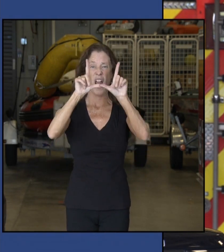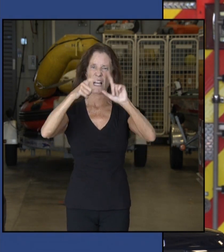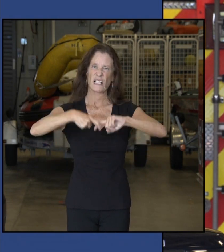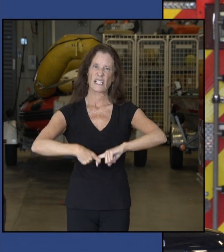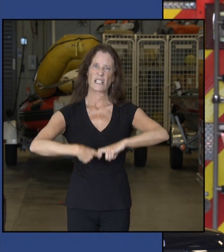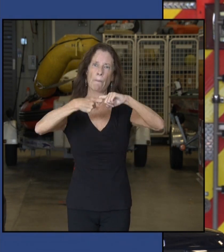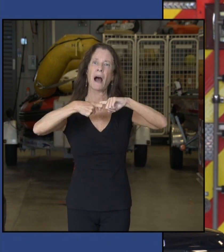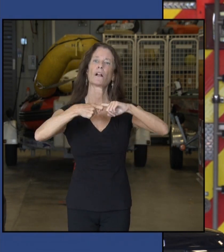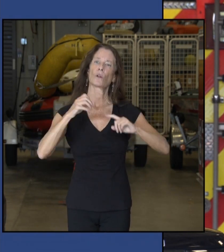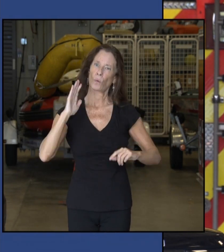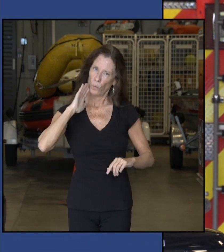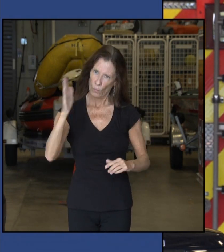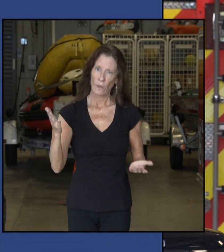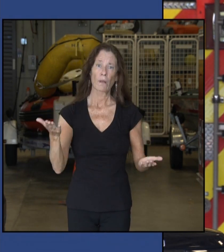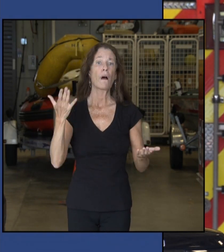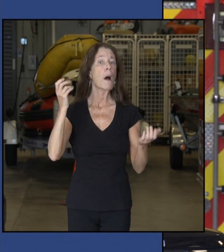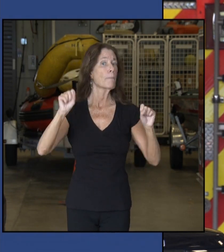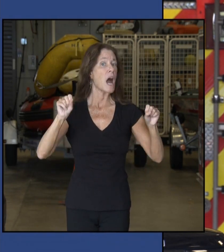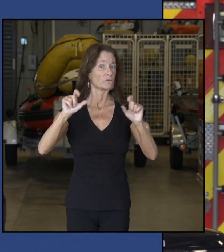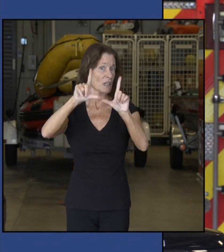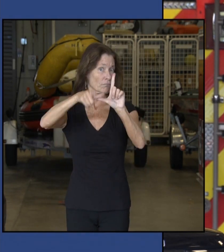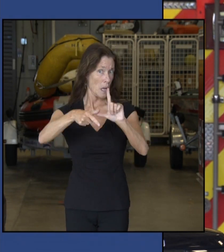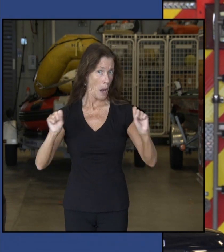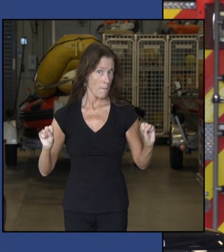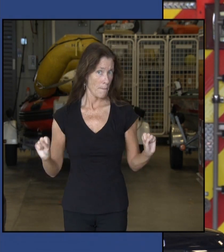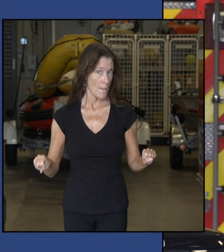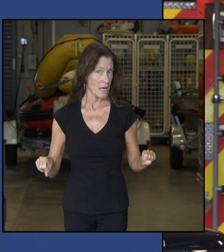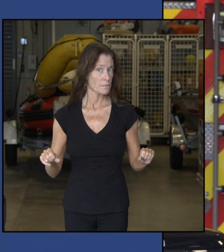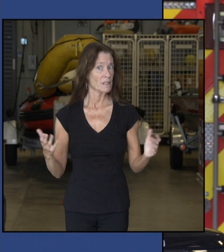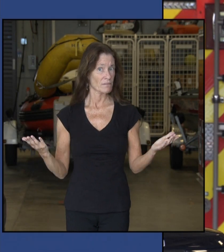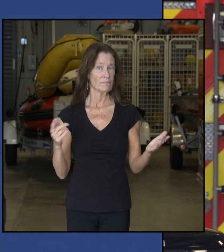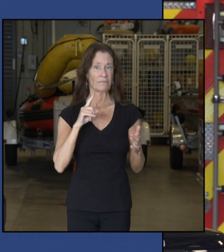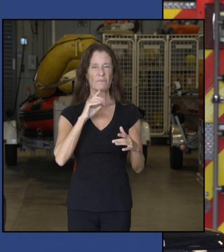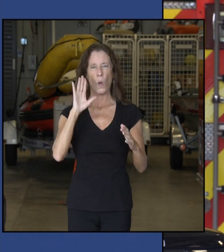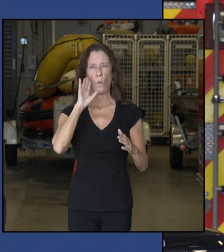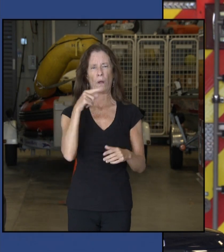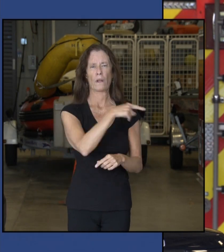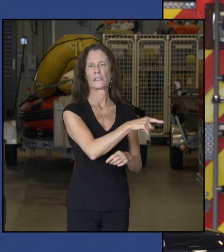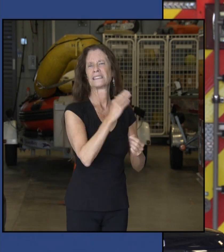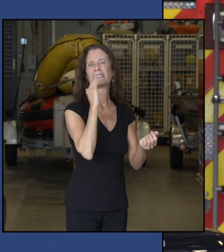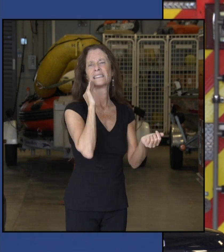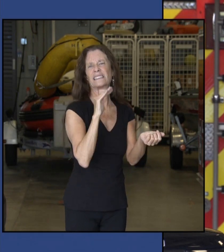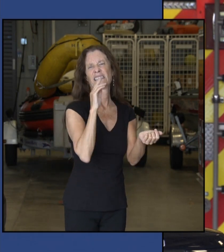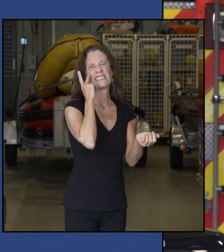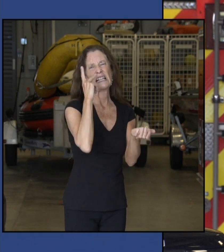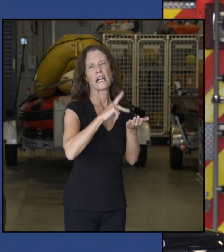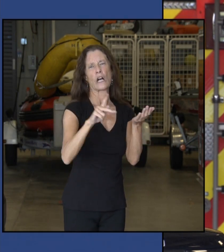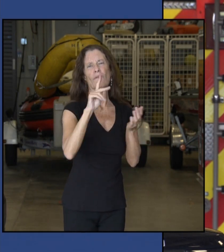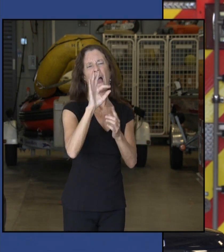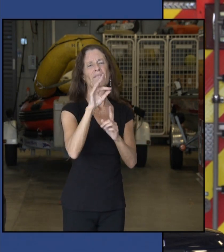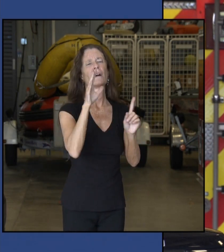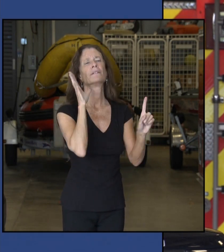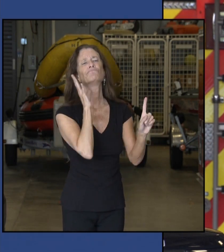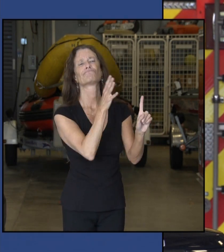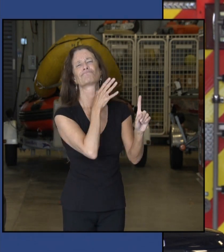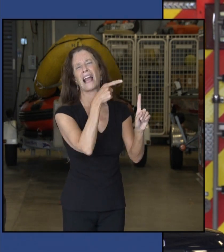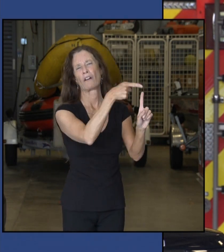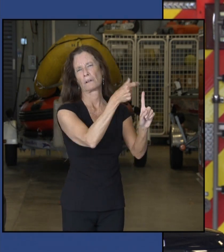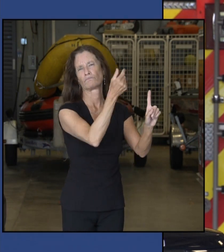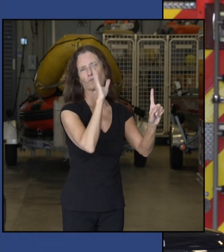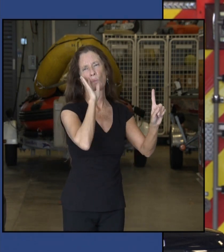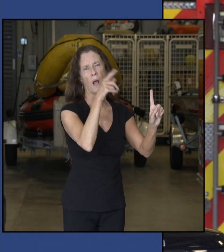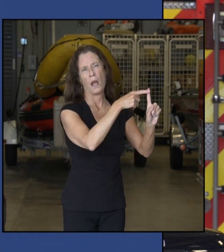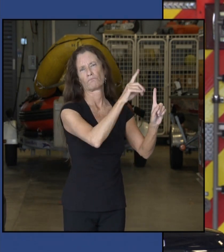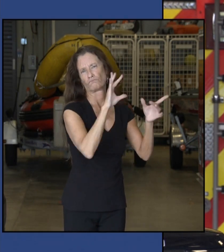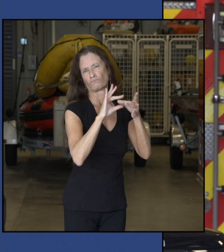of Agriculture, you're going to hear from the Secretary of Agriculture in a minute, receives and they investigate complaints of non-compliance with the mitigation